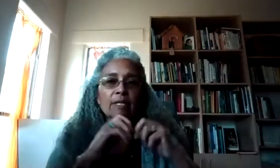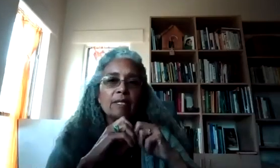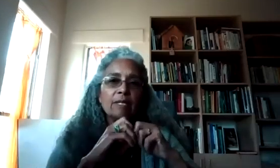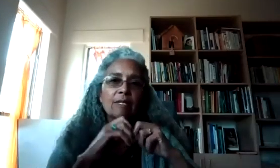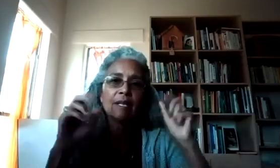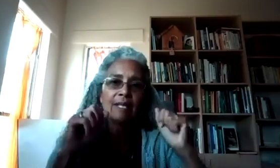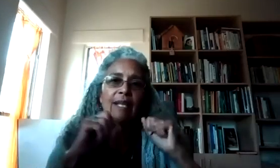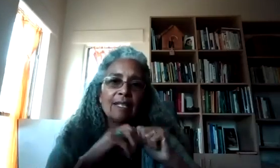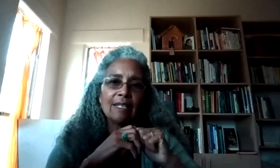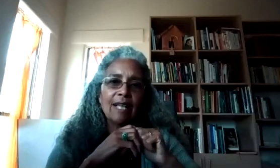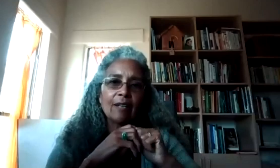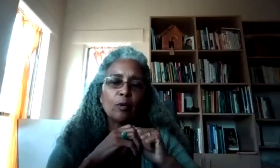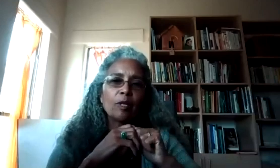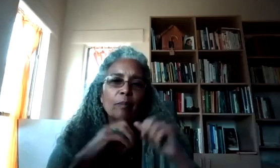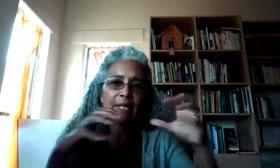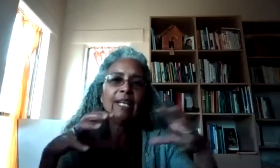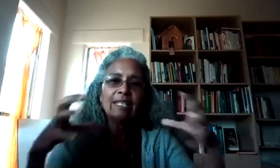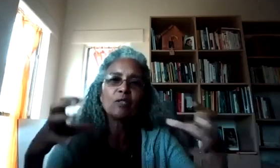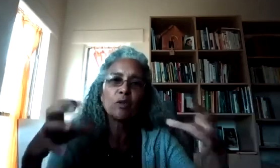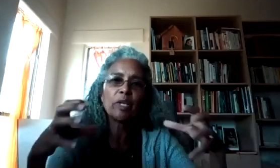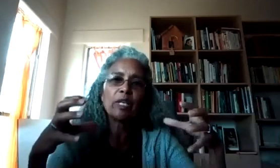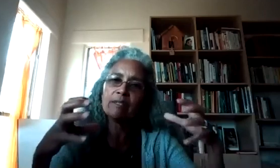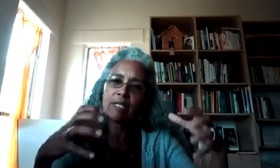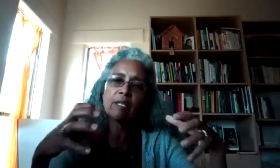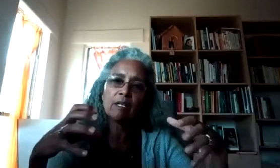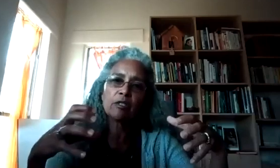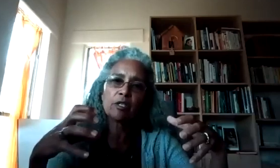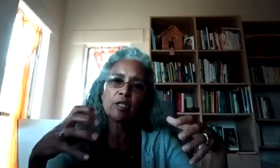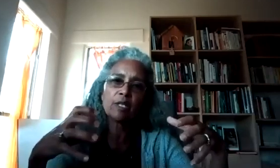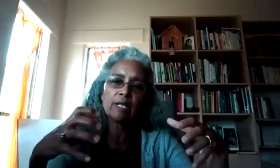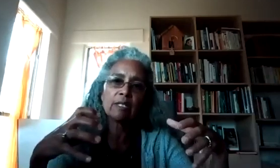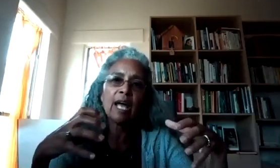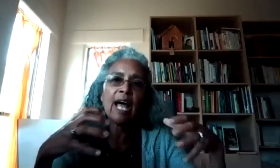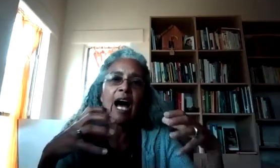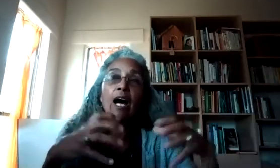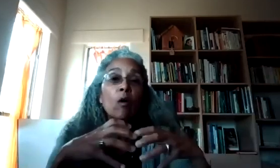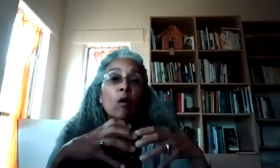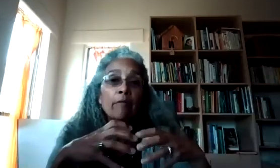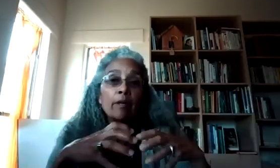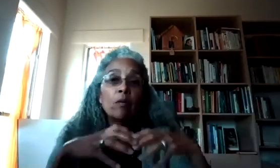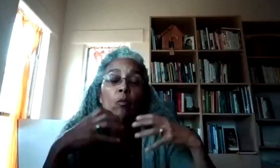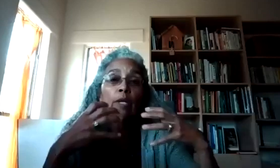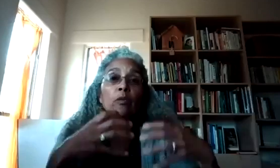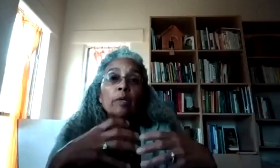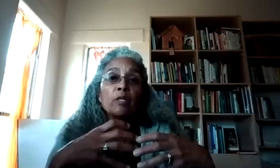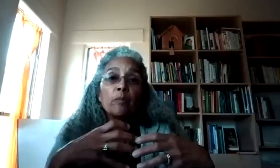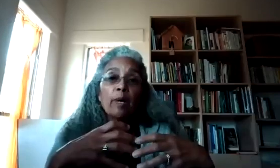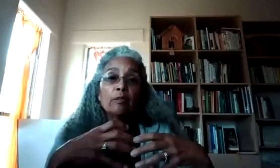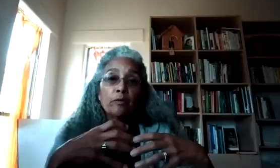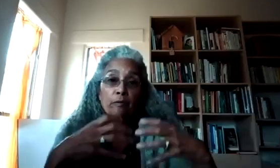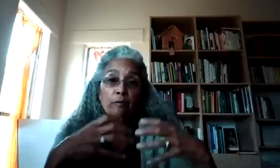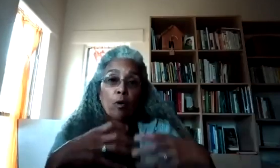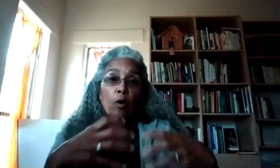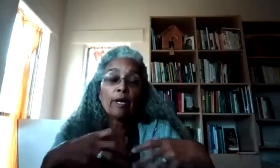dominant is not the exact word, but these three distinct cultures exist. However, what do we